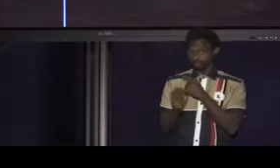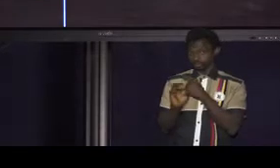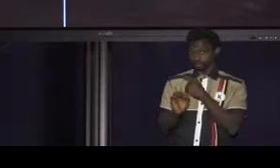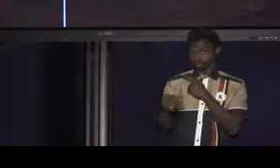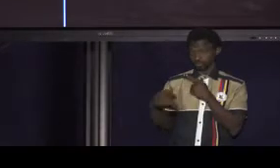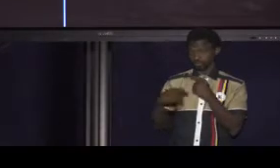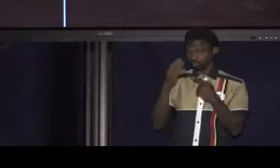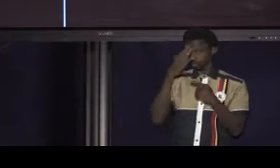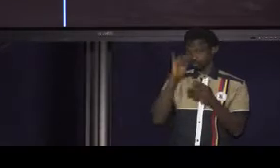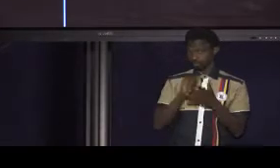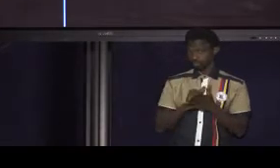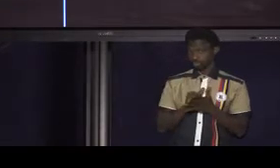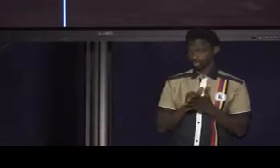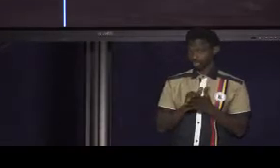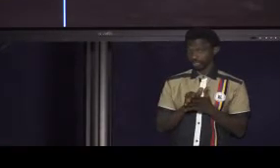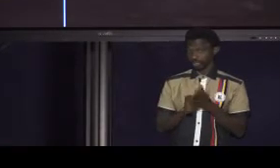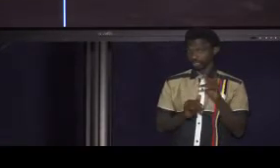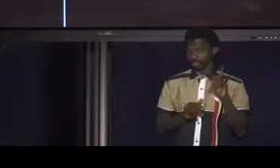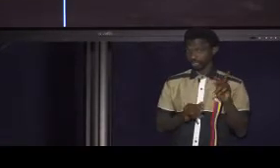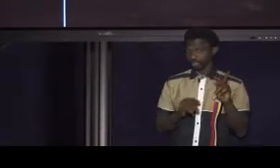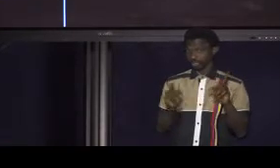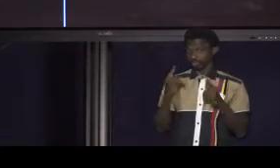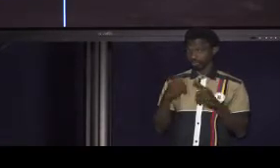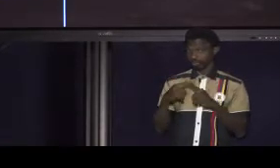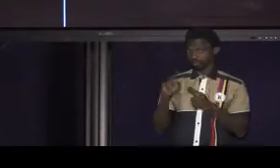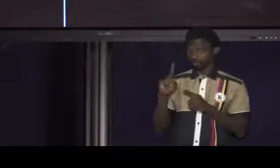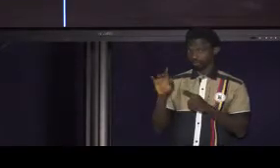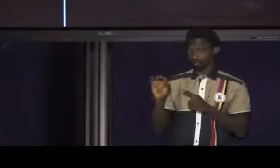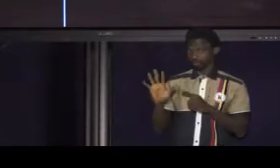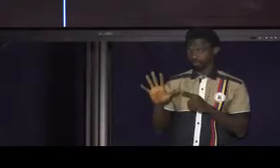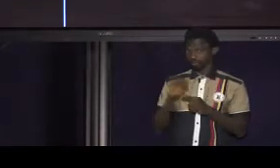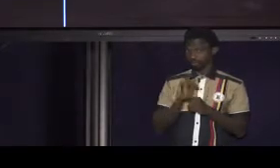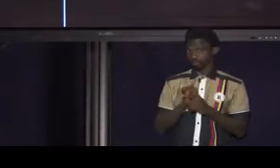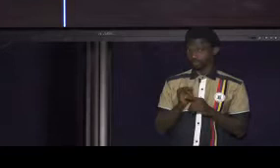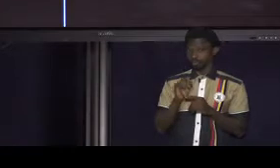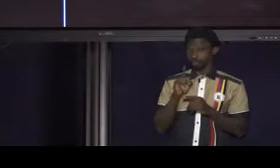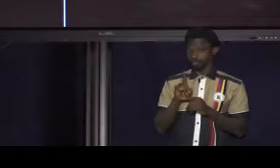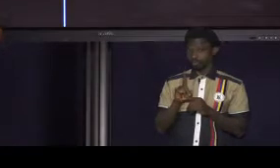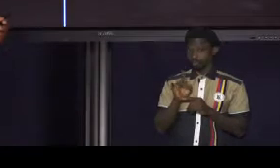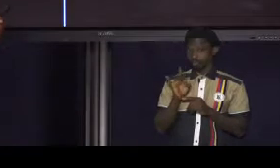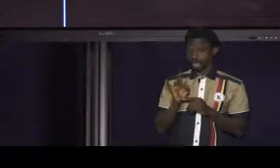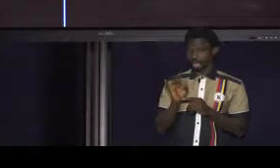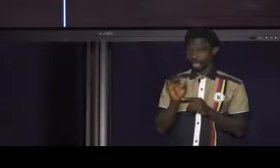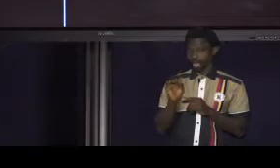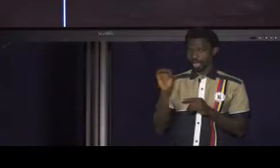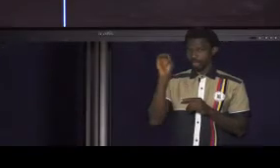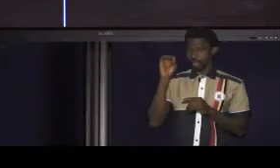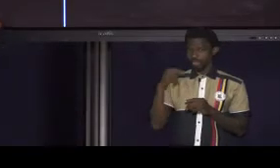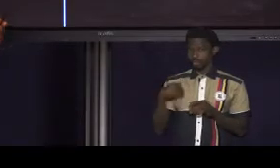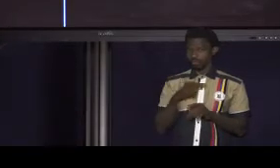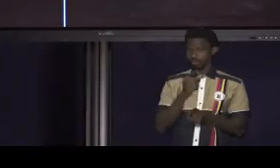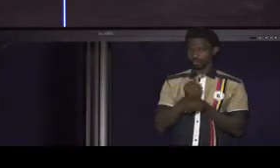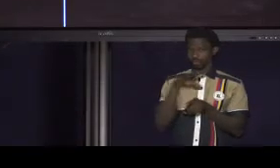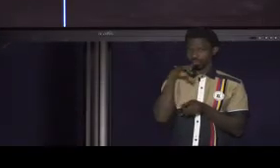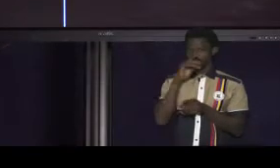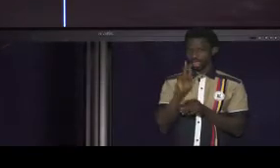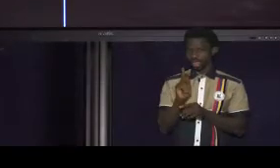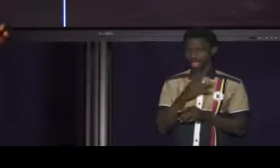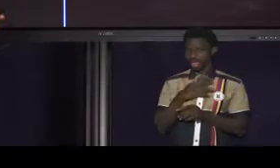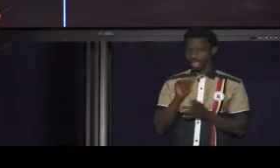So we know that K plus 105 is 180 degrees. So we just find